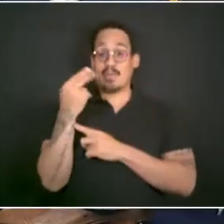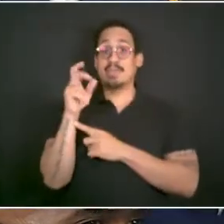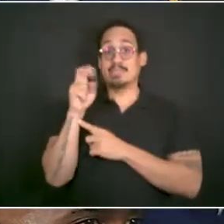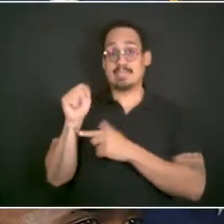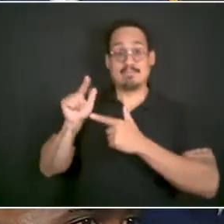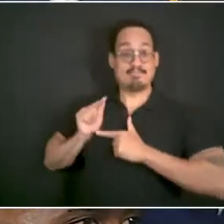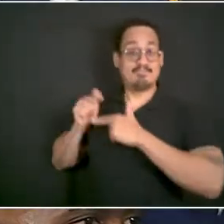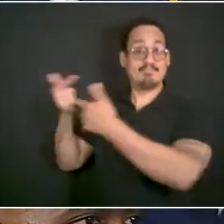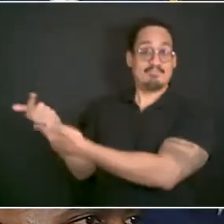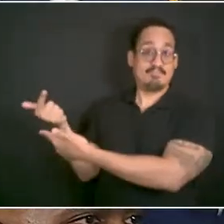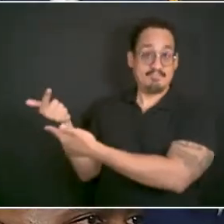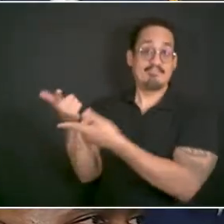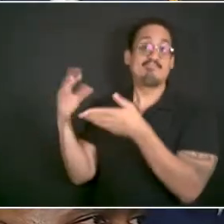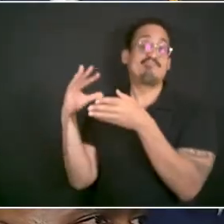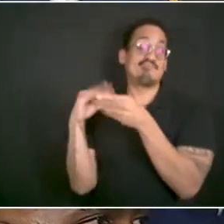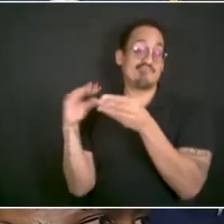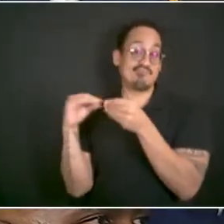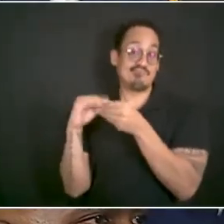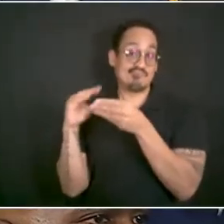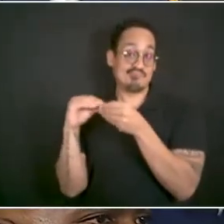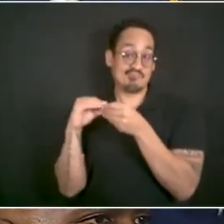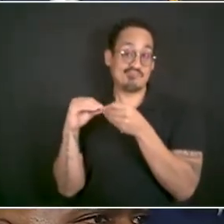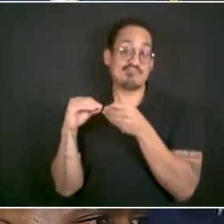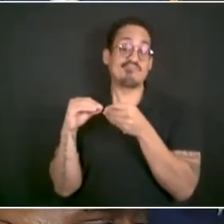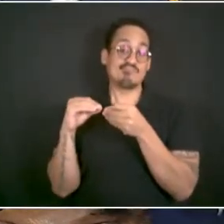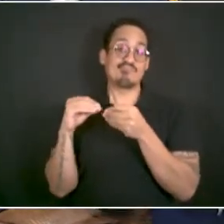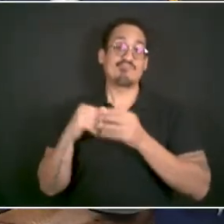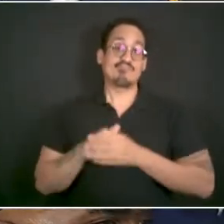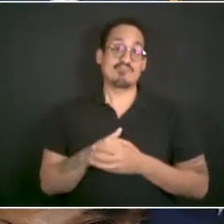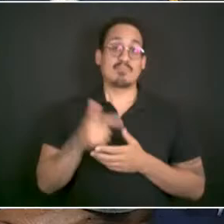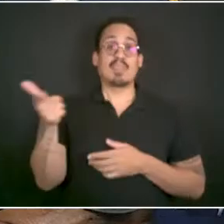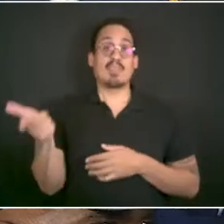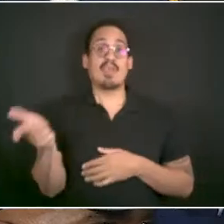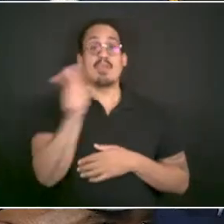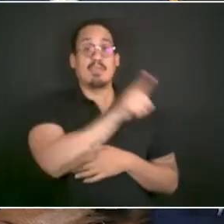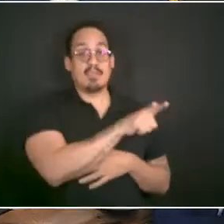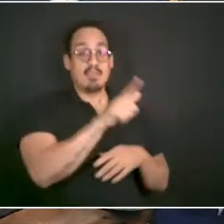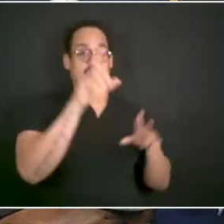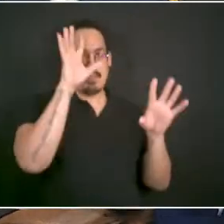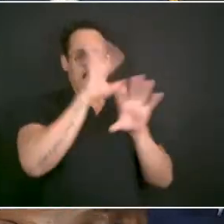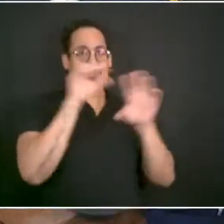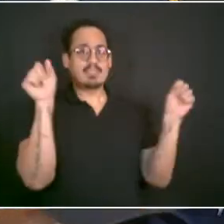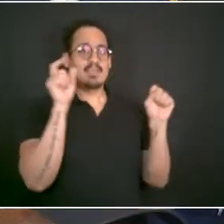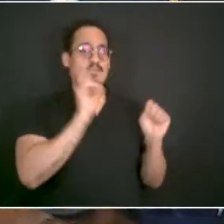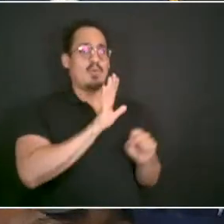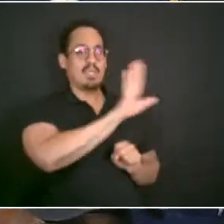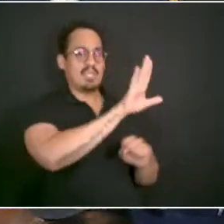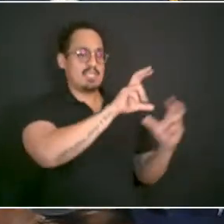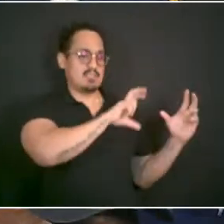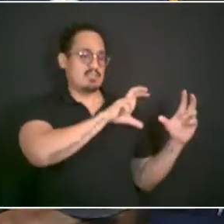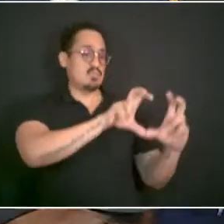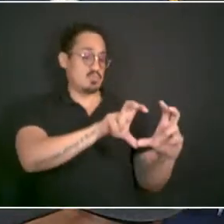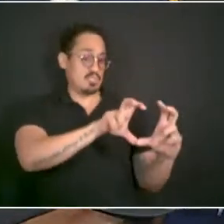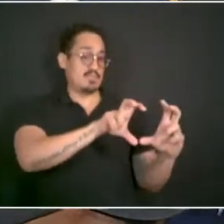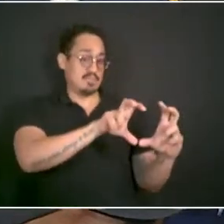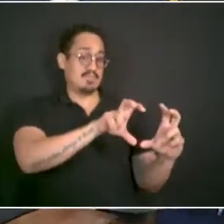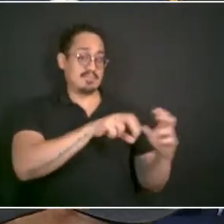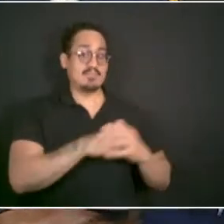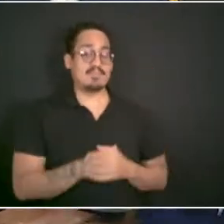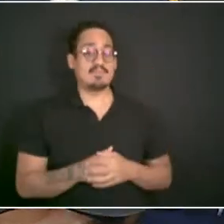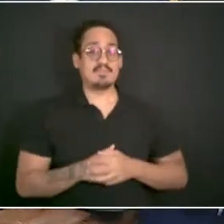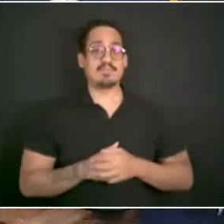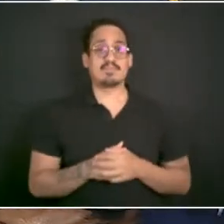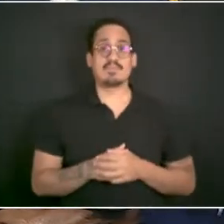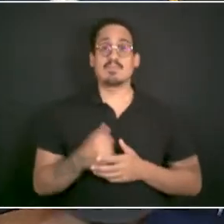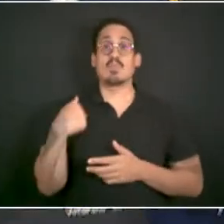our borough president for his contribution to this effort. Didn't hesitate. When we said the veterans,